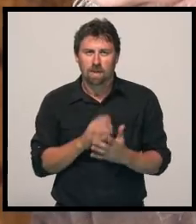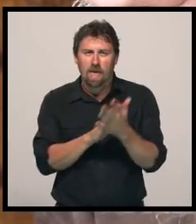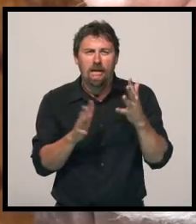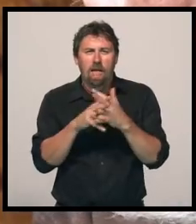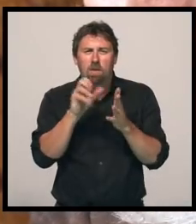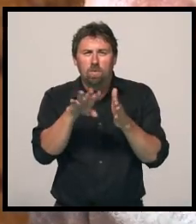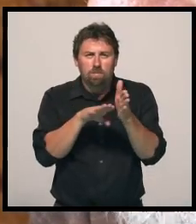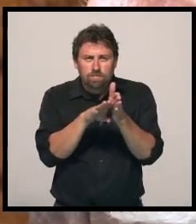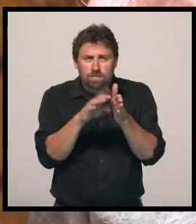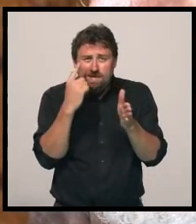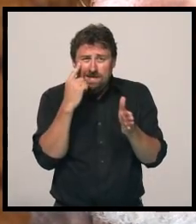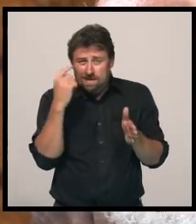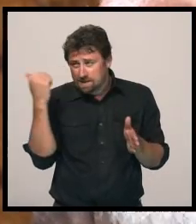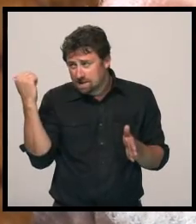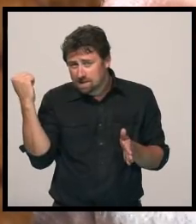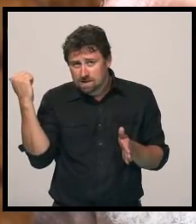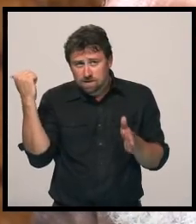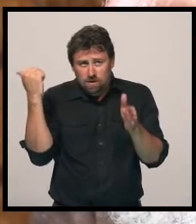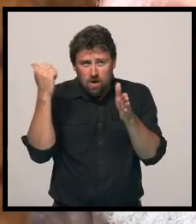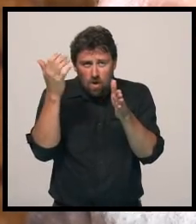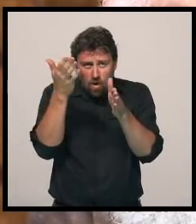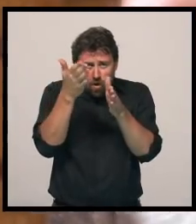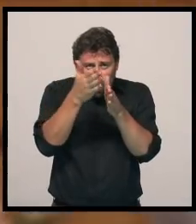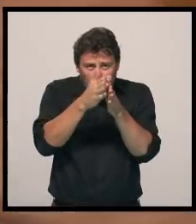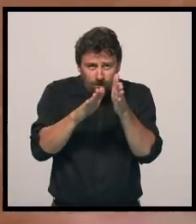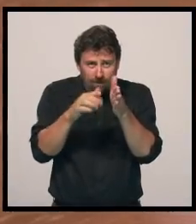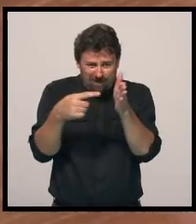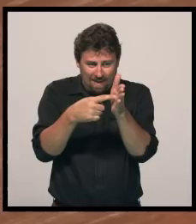And the slot I have just at the end of that curve.